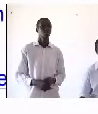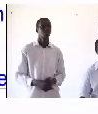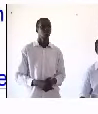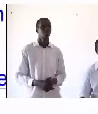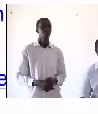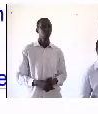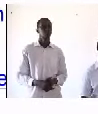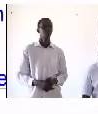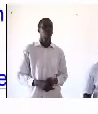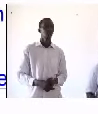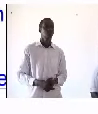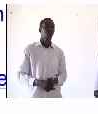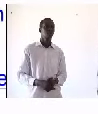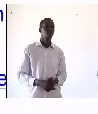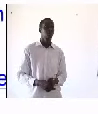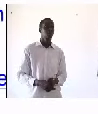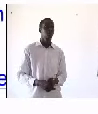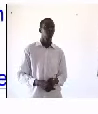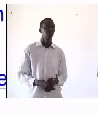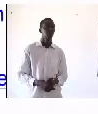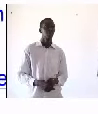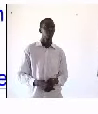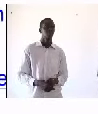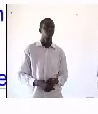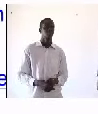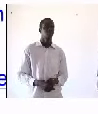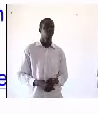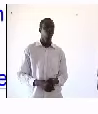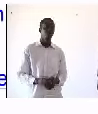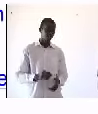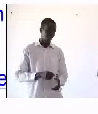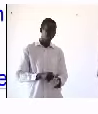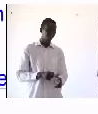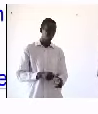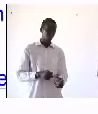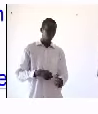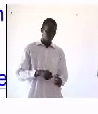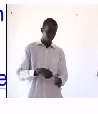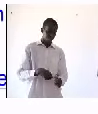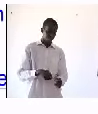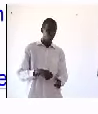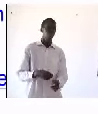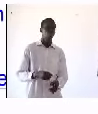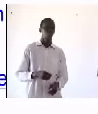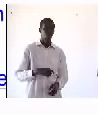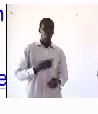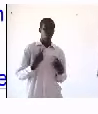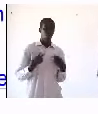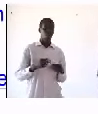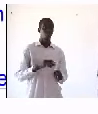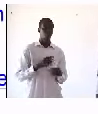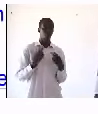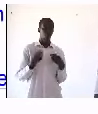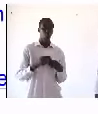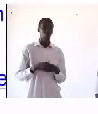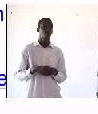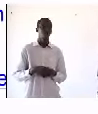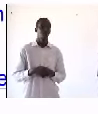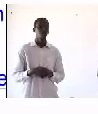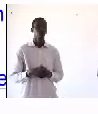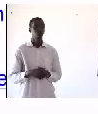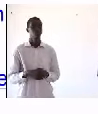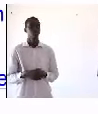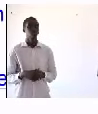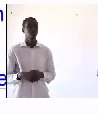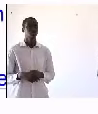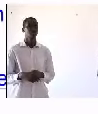pleasant. They're okay, or like you can be feel some bone around you. That's what you call, it's a sensation that you are feeling. And you know, it